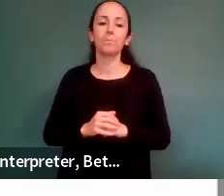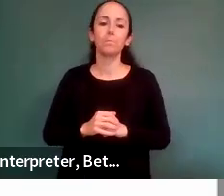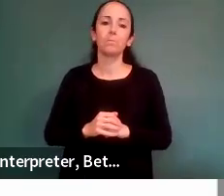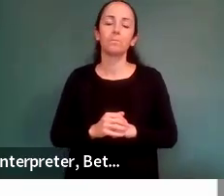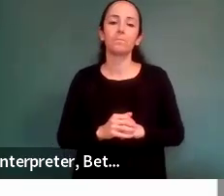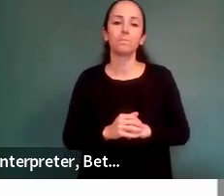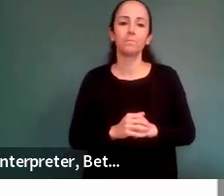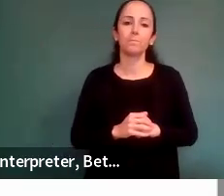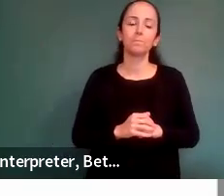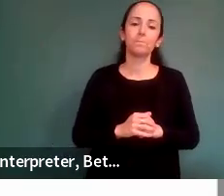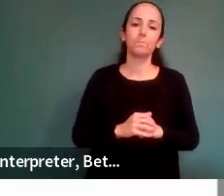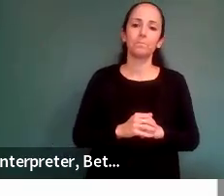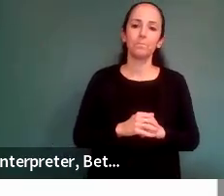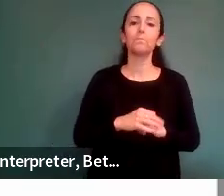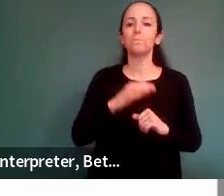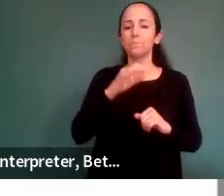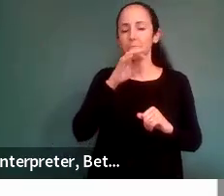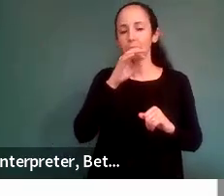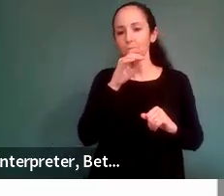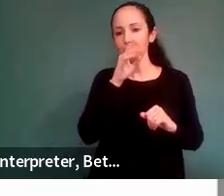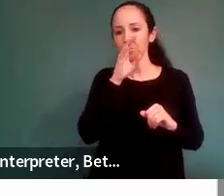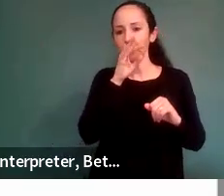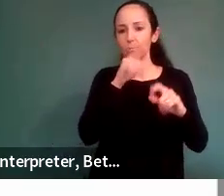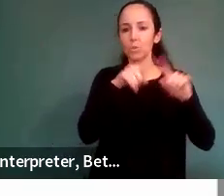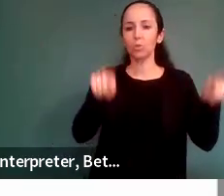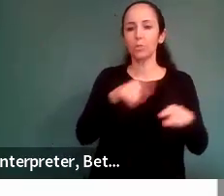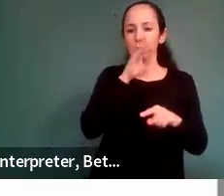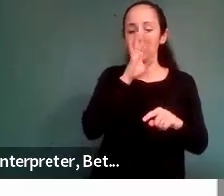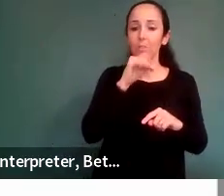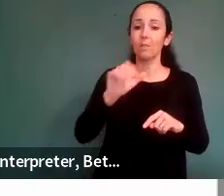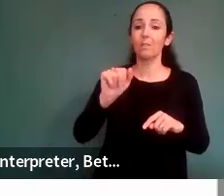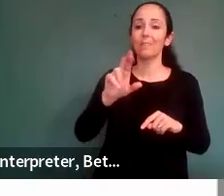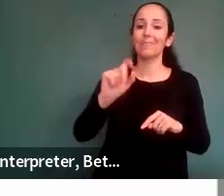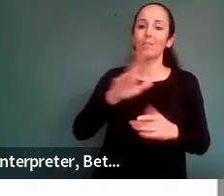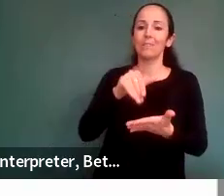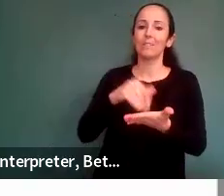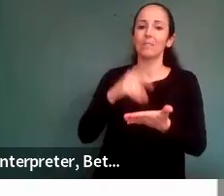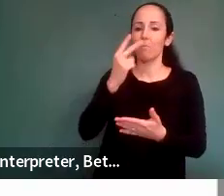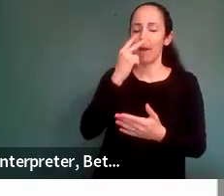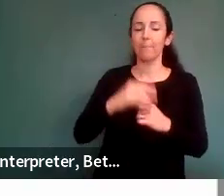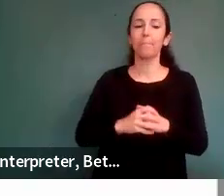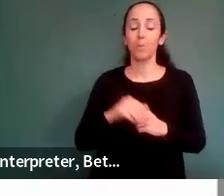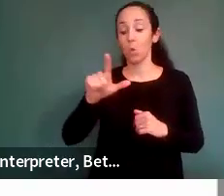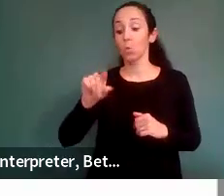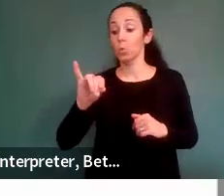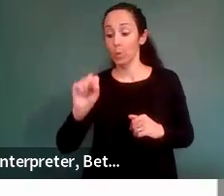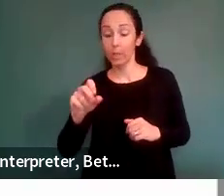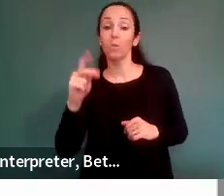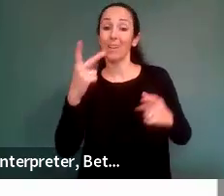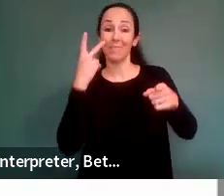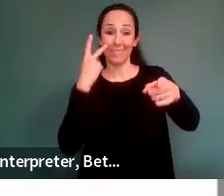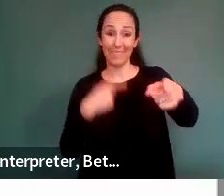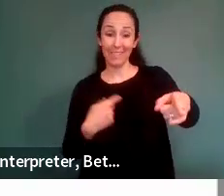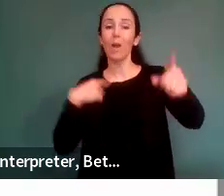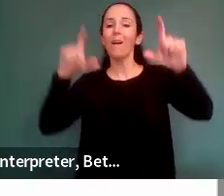Carroll Center for the Blind. So first, our Carroll Center for the Blind website, we have